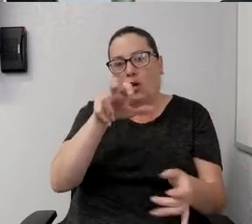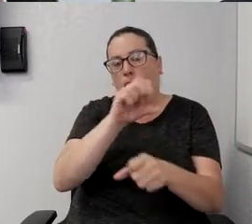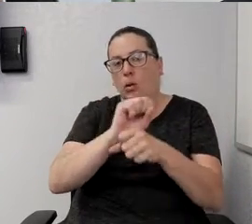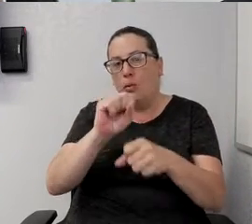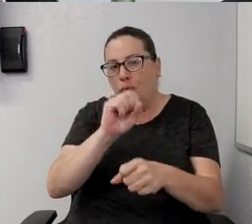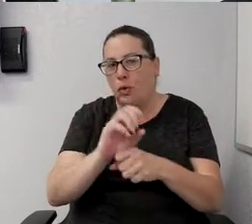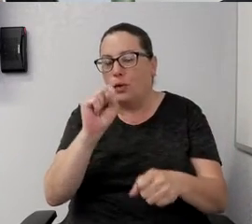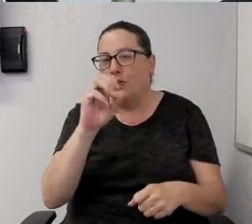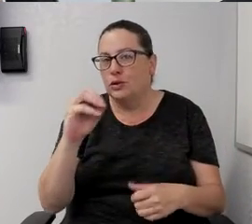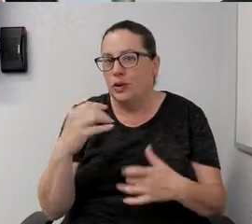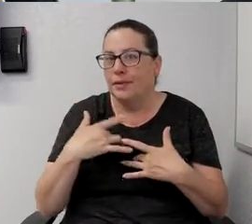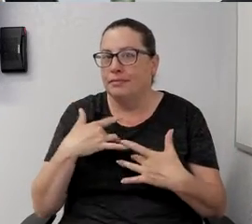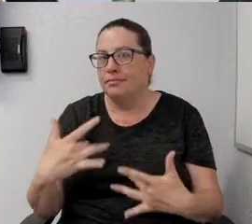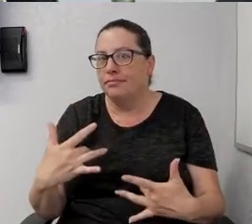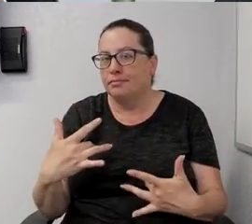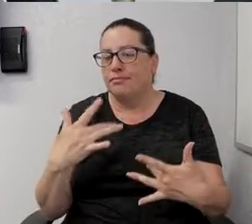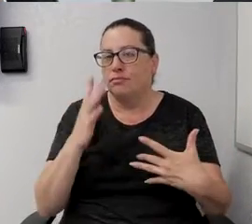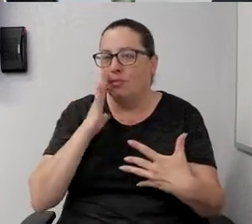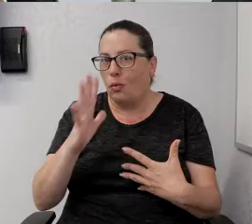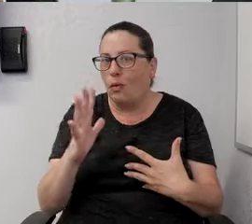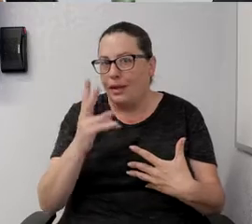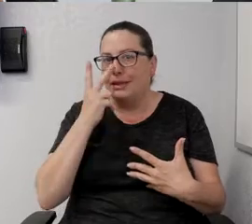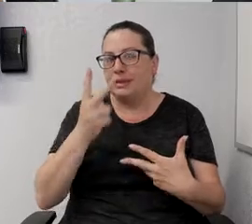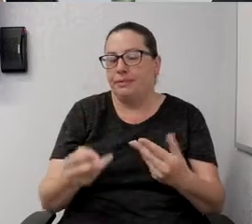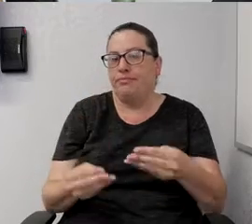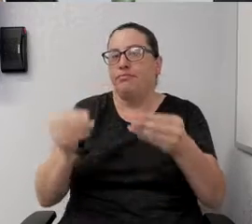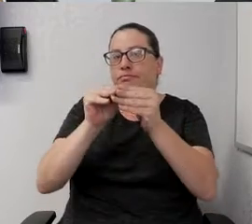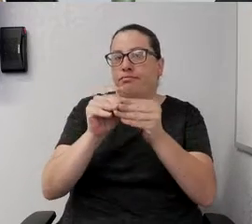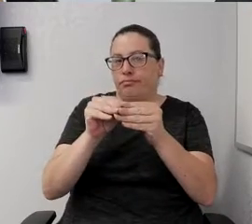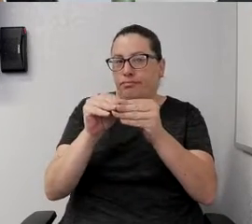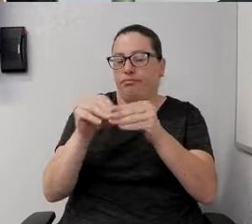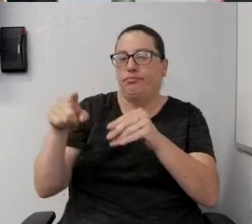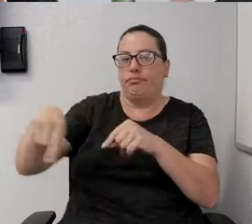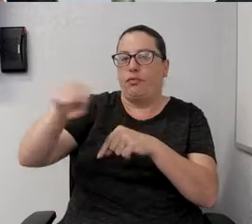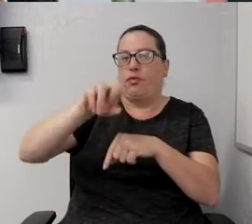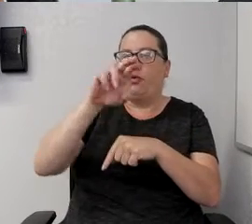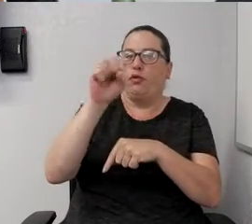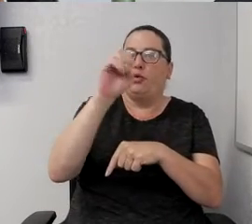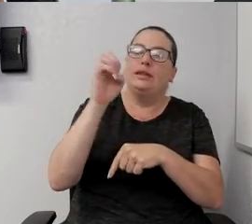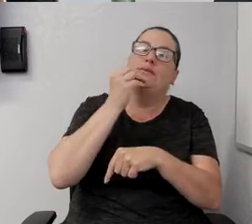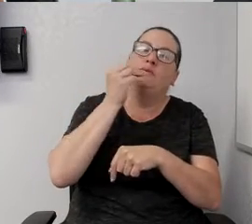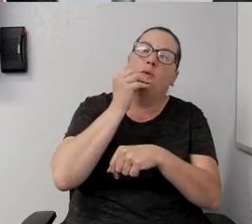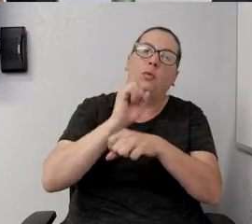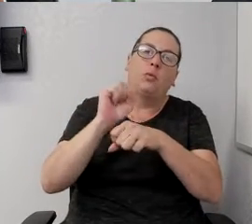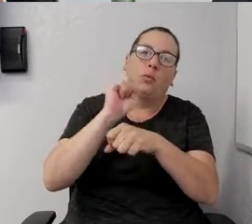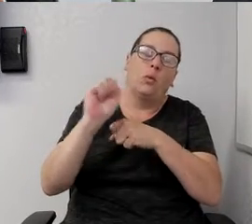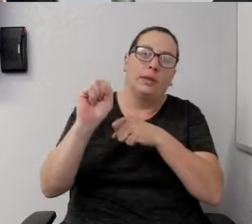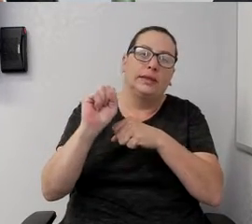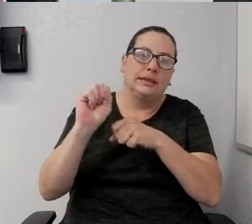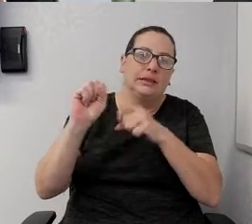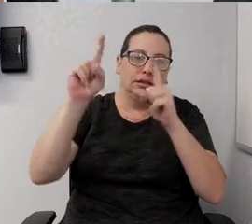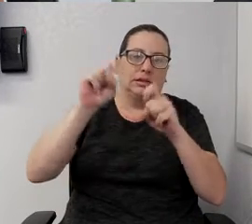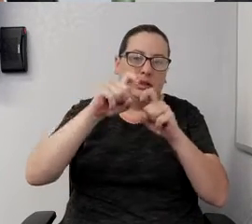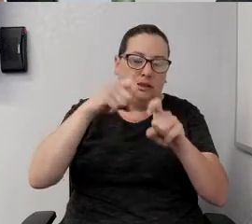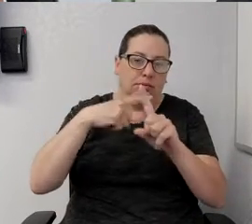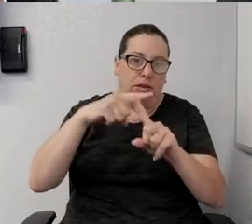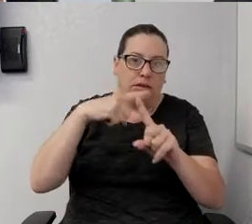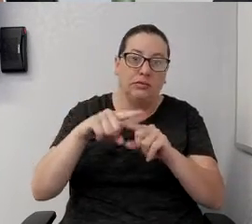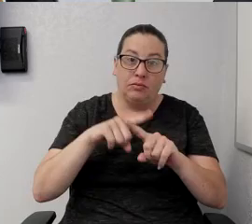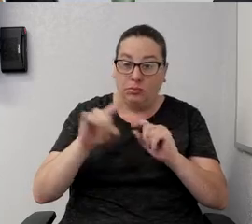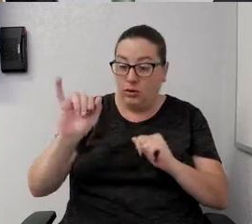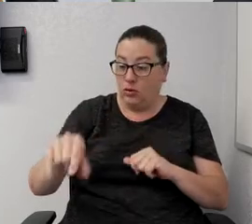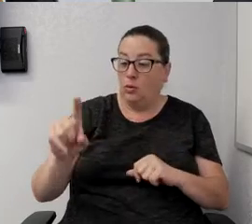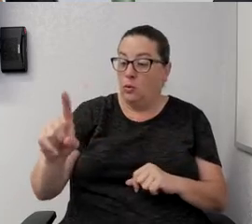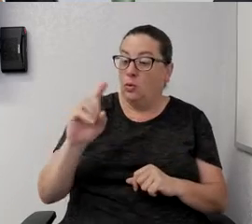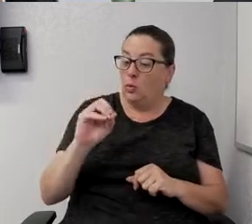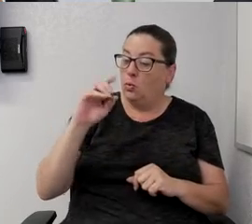see additional Reese Foods employees that are going to be testing positive. But the 101 cases that we saw just a couple